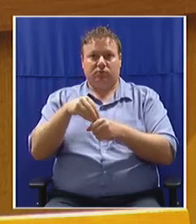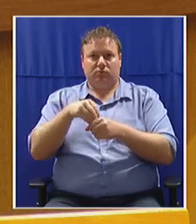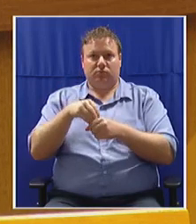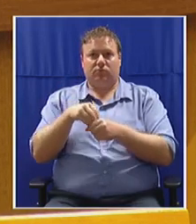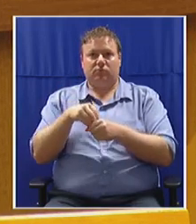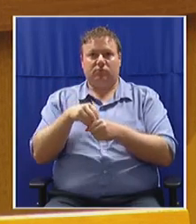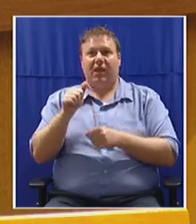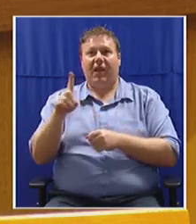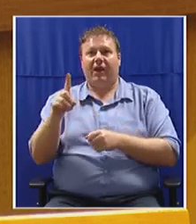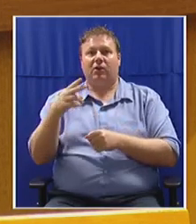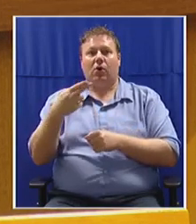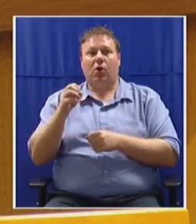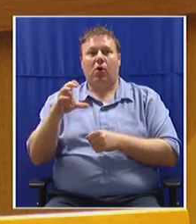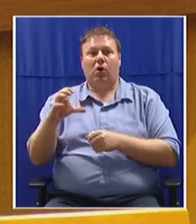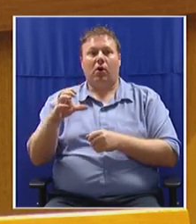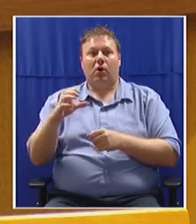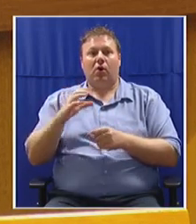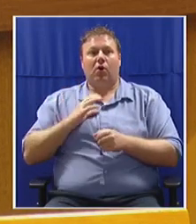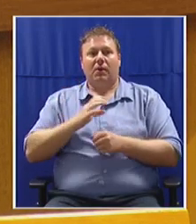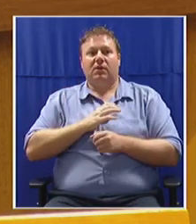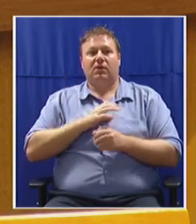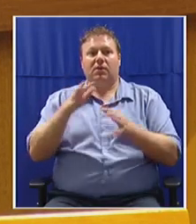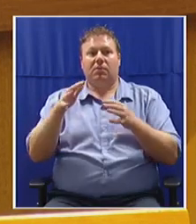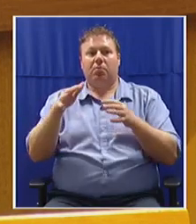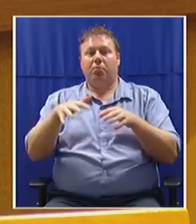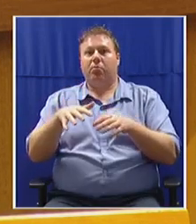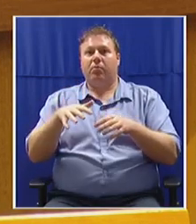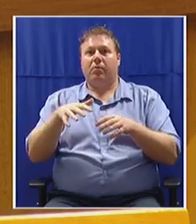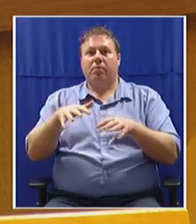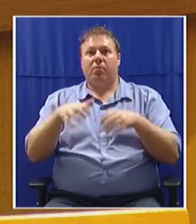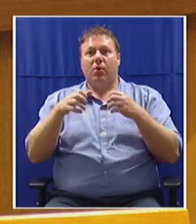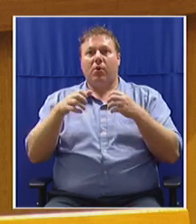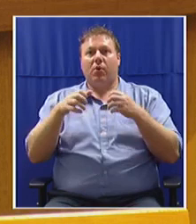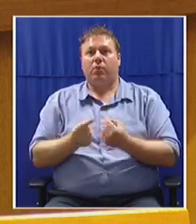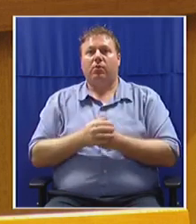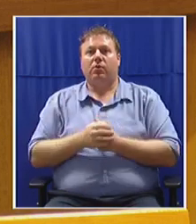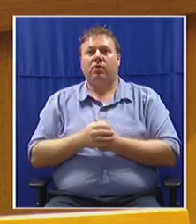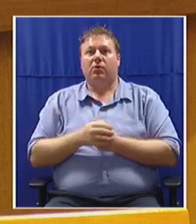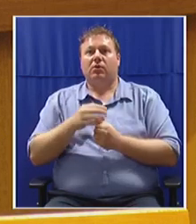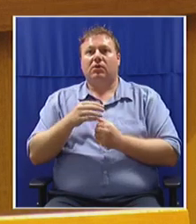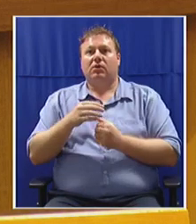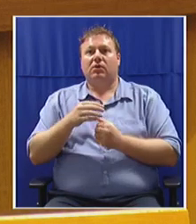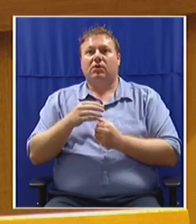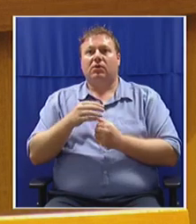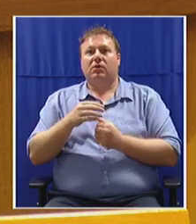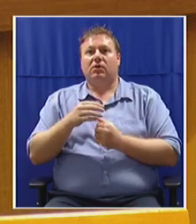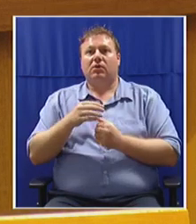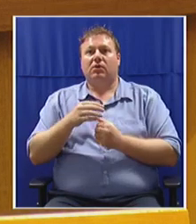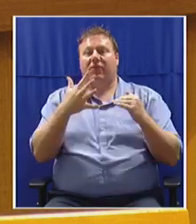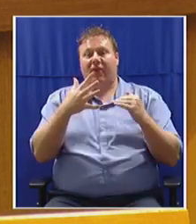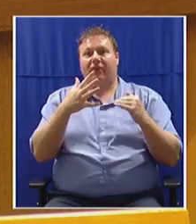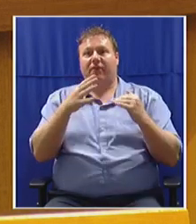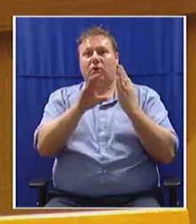Parliament. Our position is that the current Section 25 in the Constitution does make provision